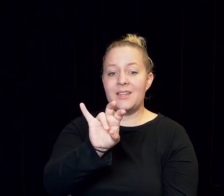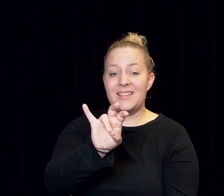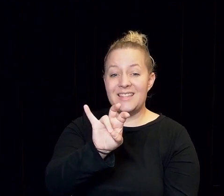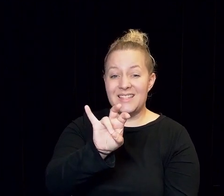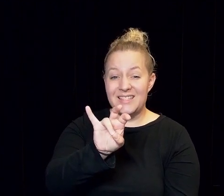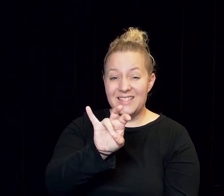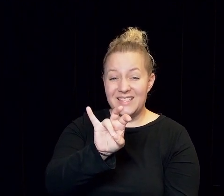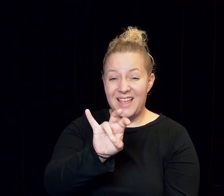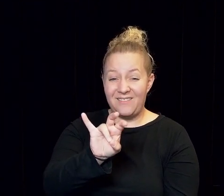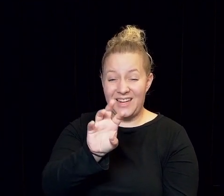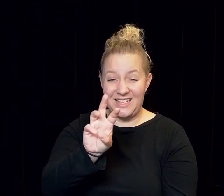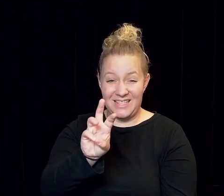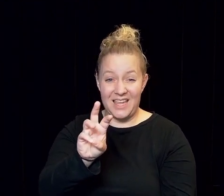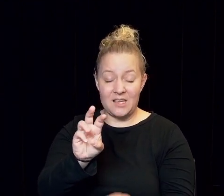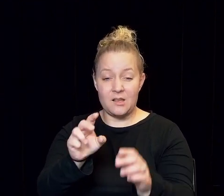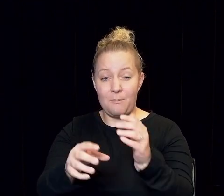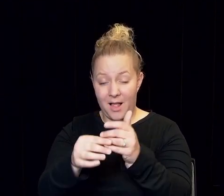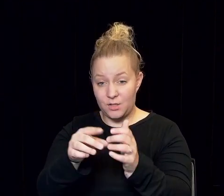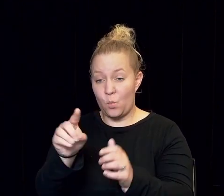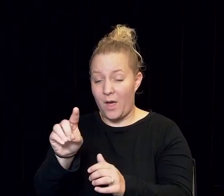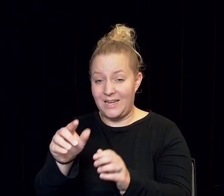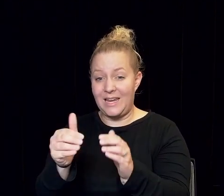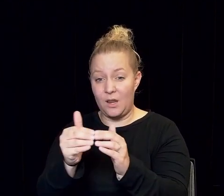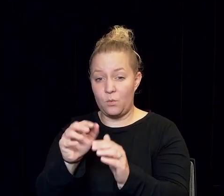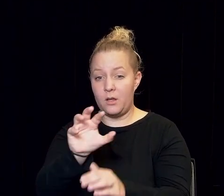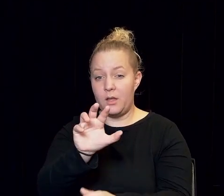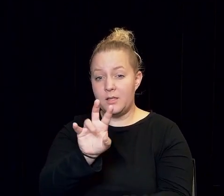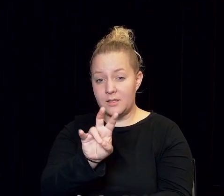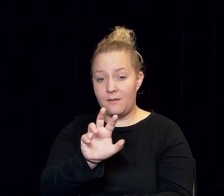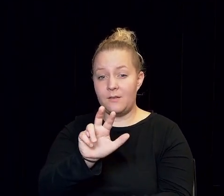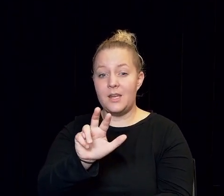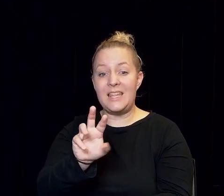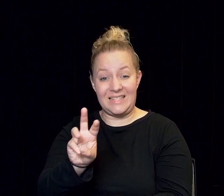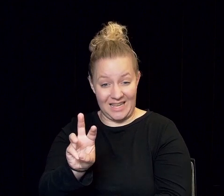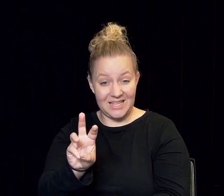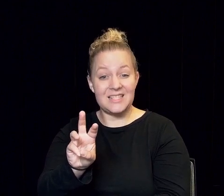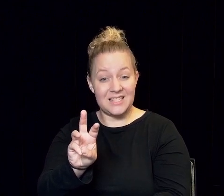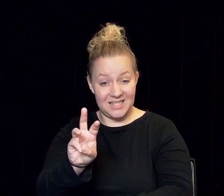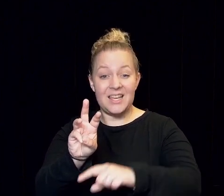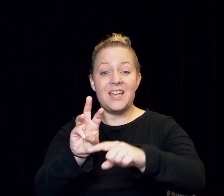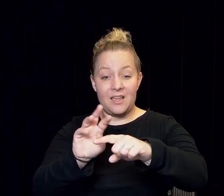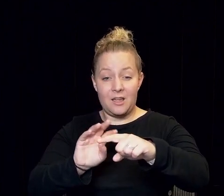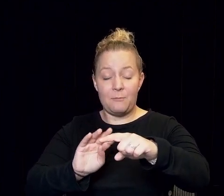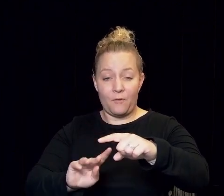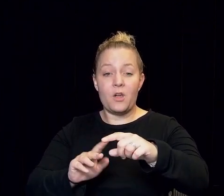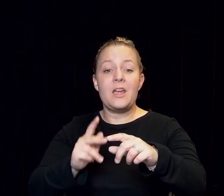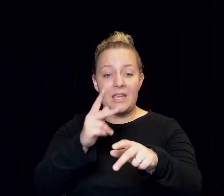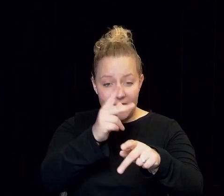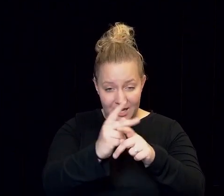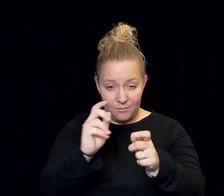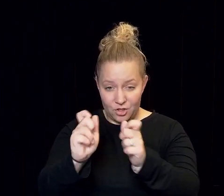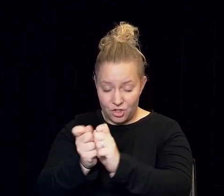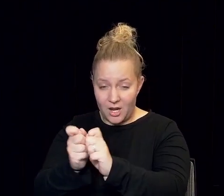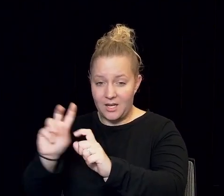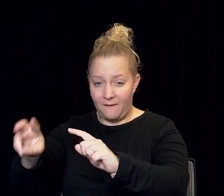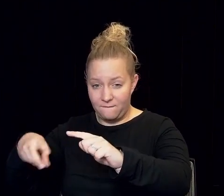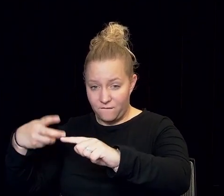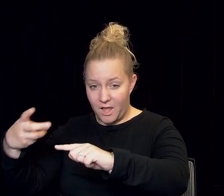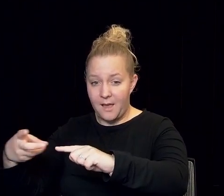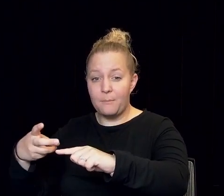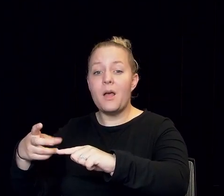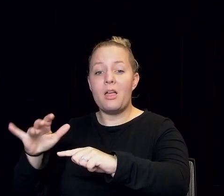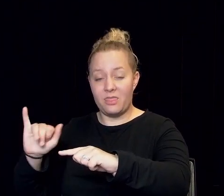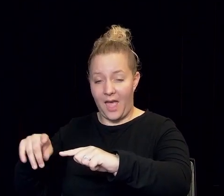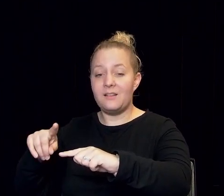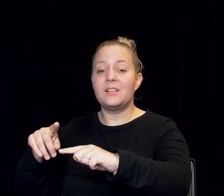77 over 4 divided by 11 over 4 when I checked mark 2 3/4. Keep, change, flip. Those ended up simplifying.